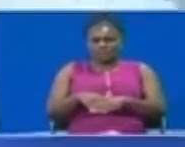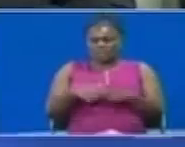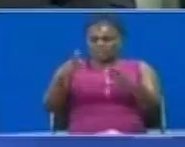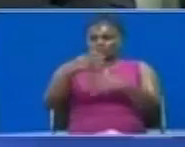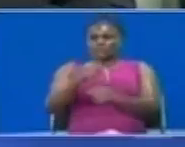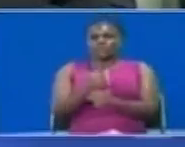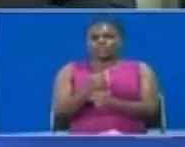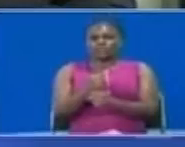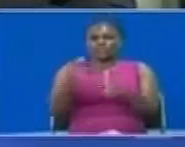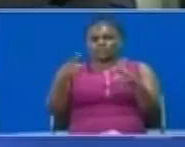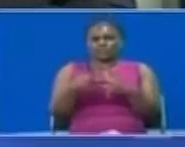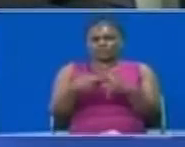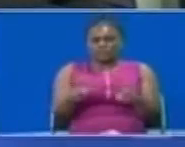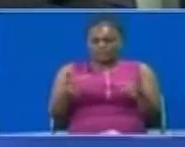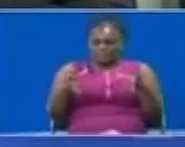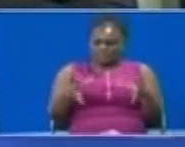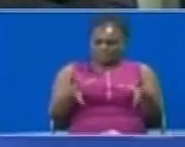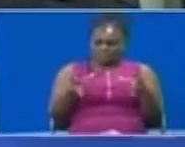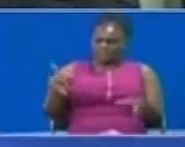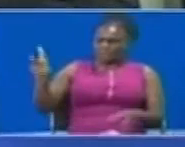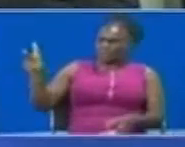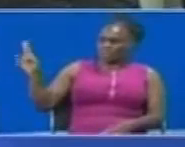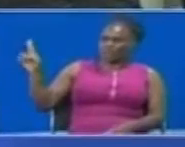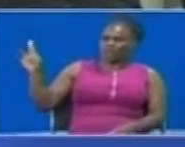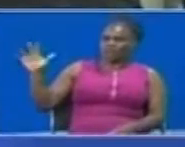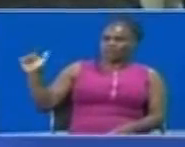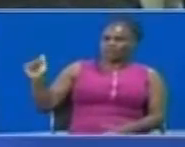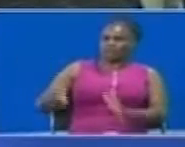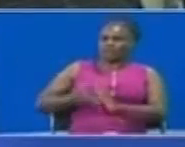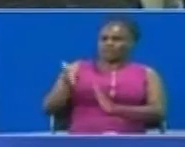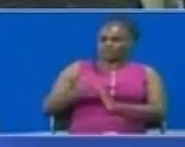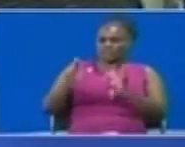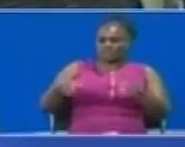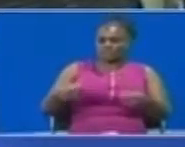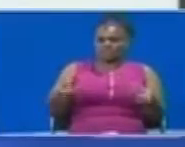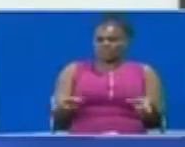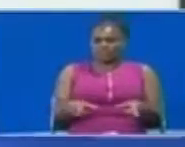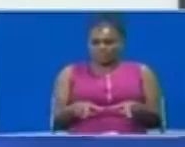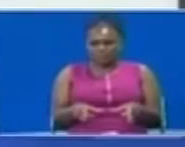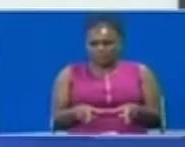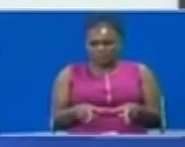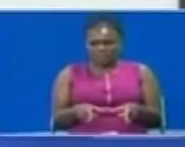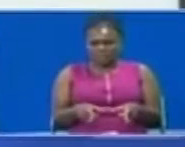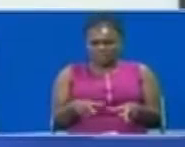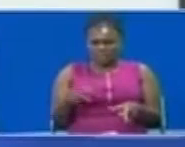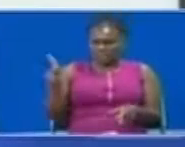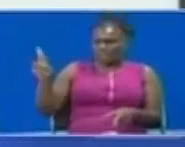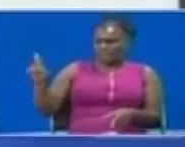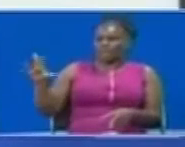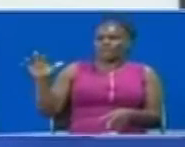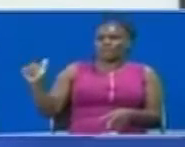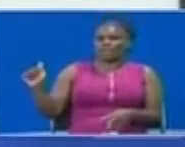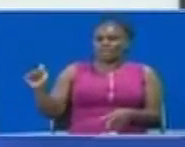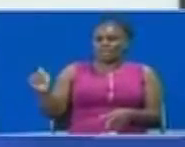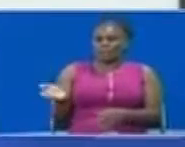Association started piling pressure on the Kenya Revenue Authority to fast-track issuance of licenses, the taxman has beaten a